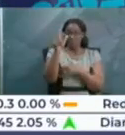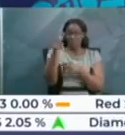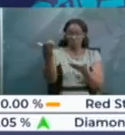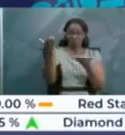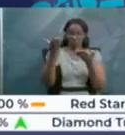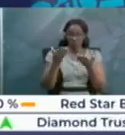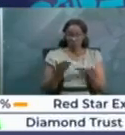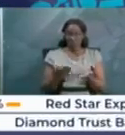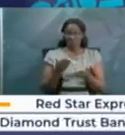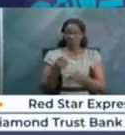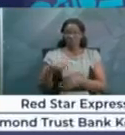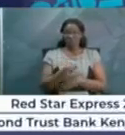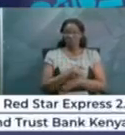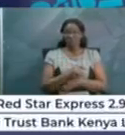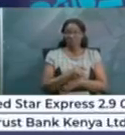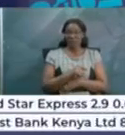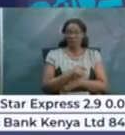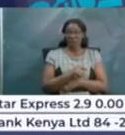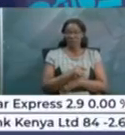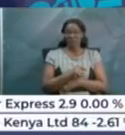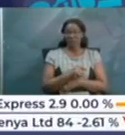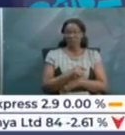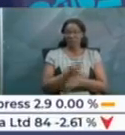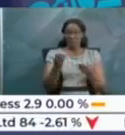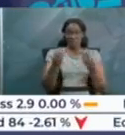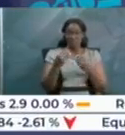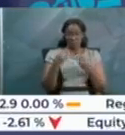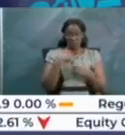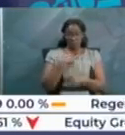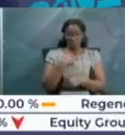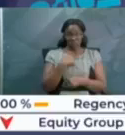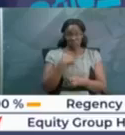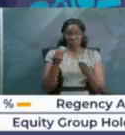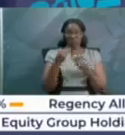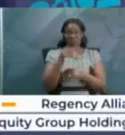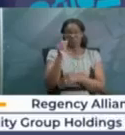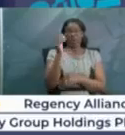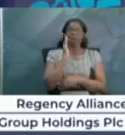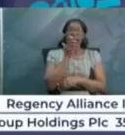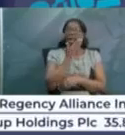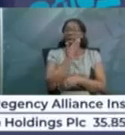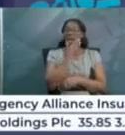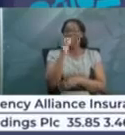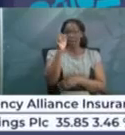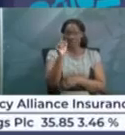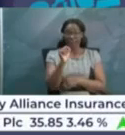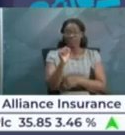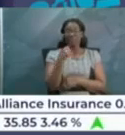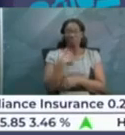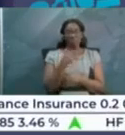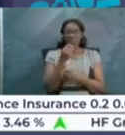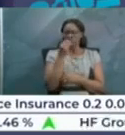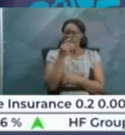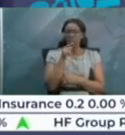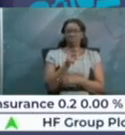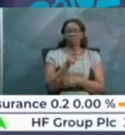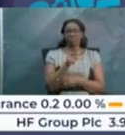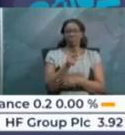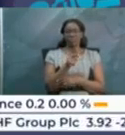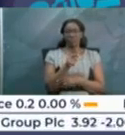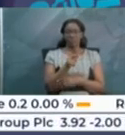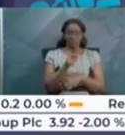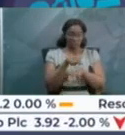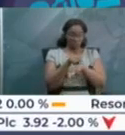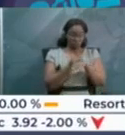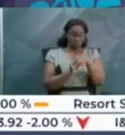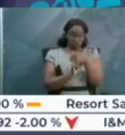us, brought it out to me, brought it out in silver color. That he got me with it. Okay. So for a silver